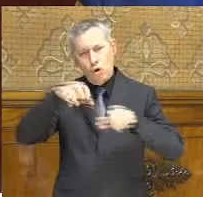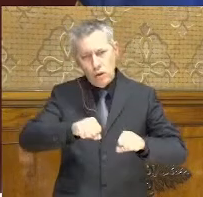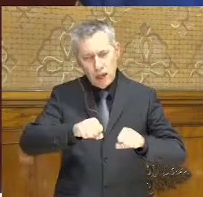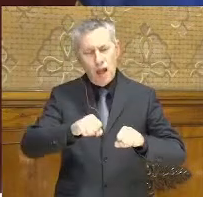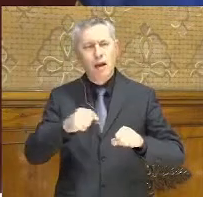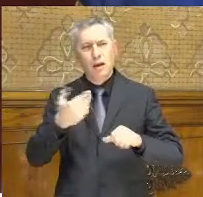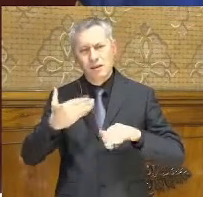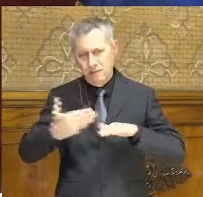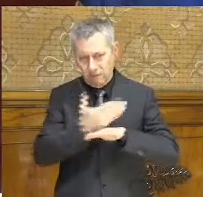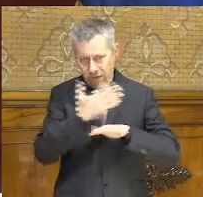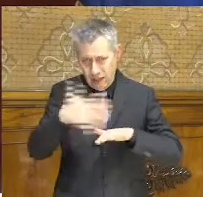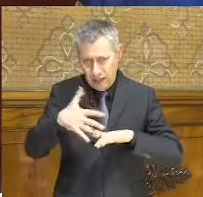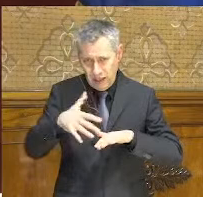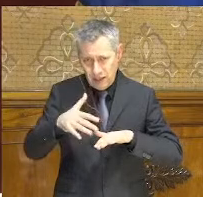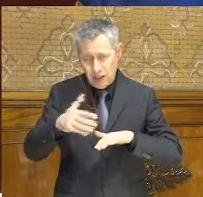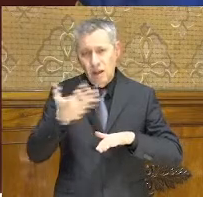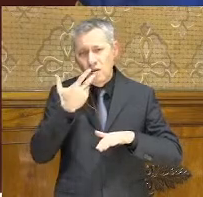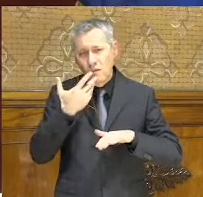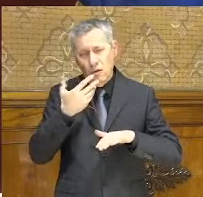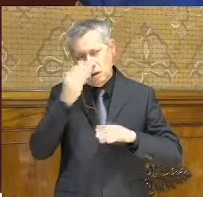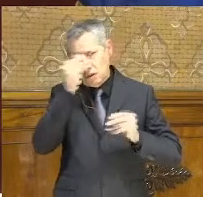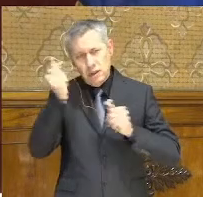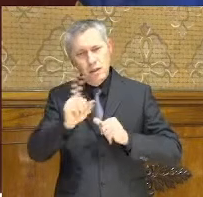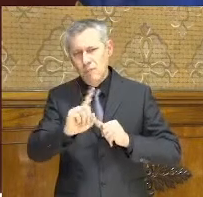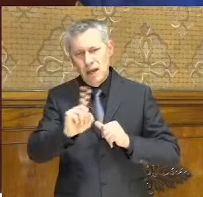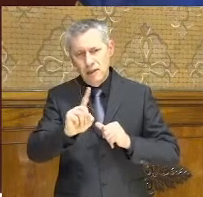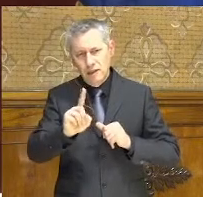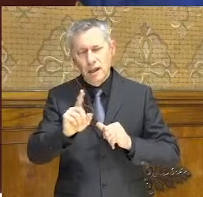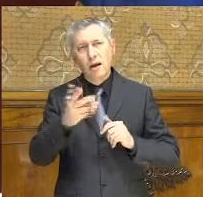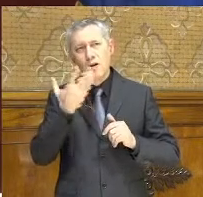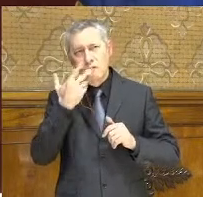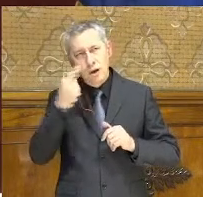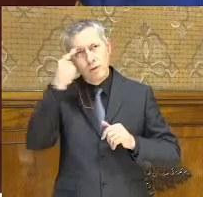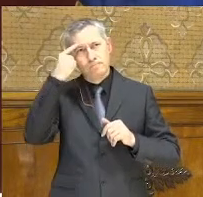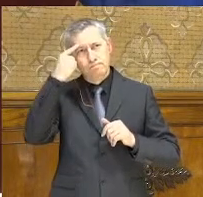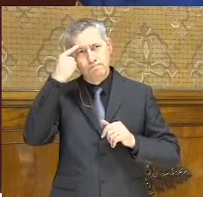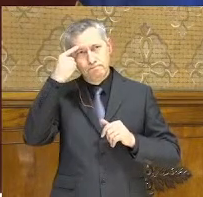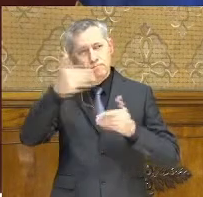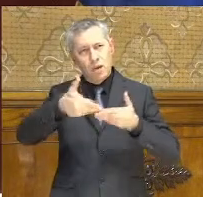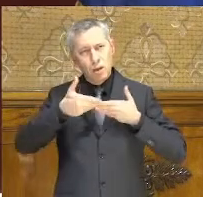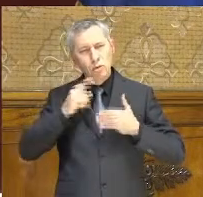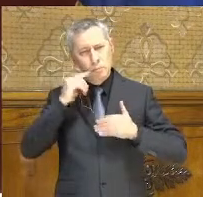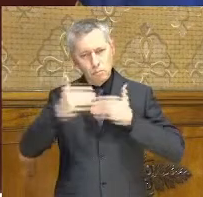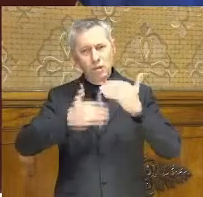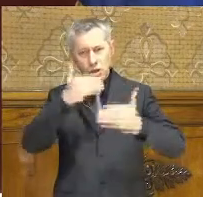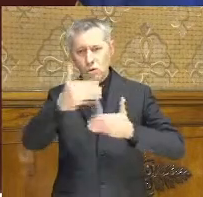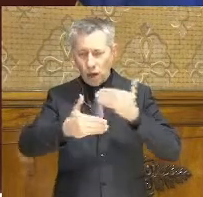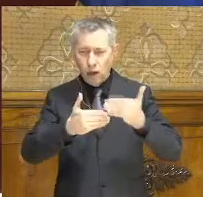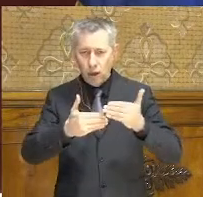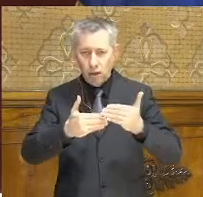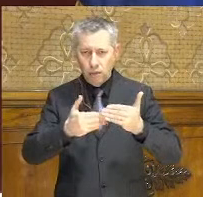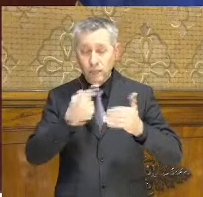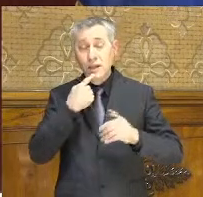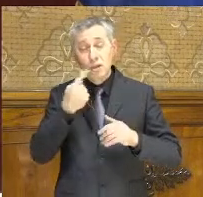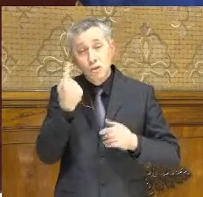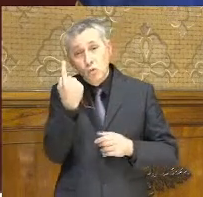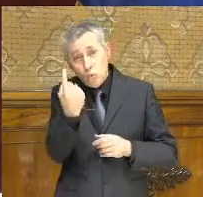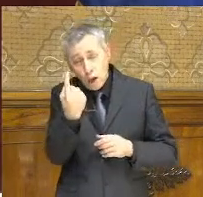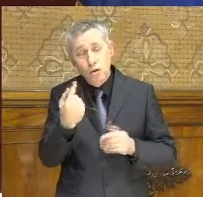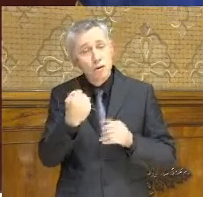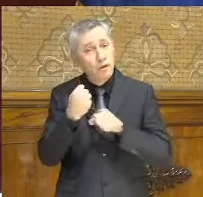he says something which is so extraordinarily important for our own times, stretching from